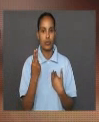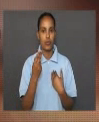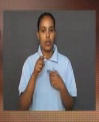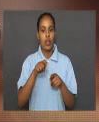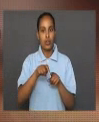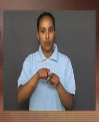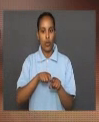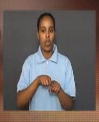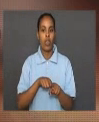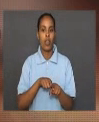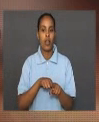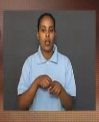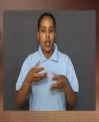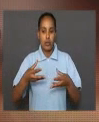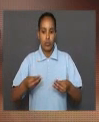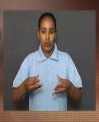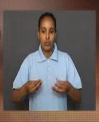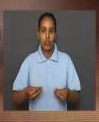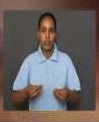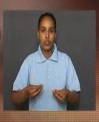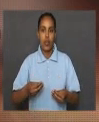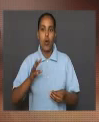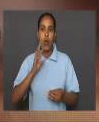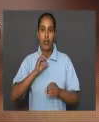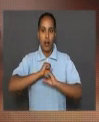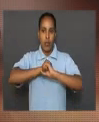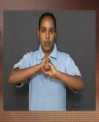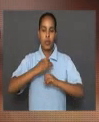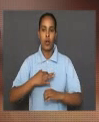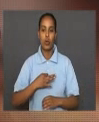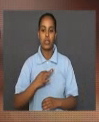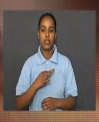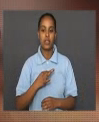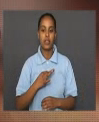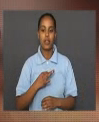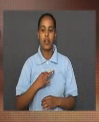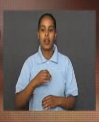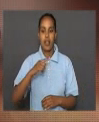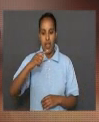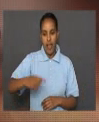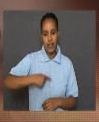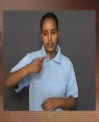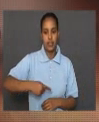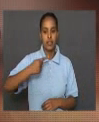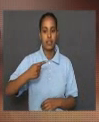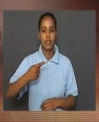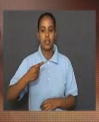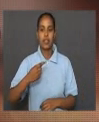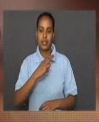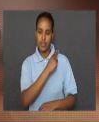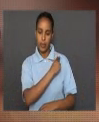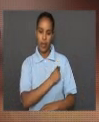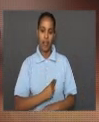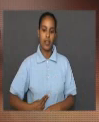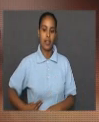for stockings, sponges, waterproof clothing, tires, seat